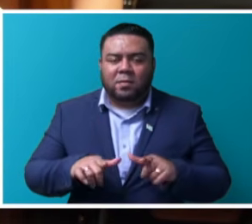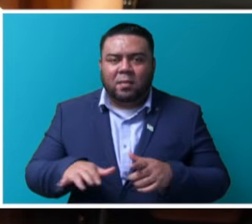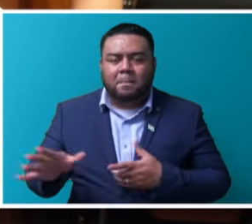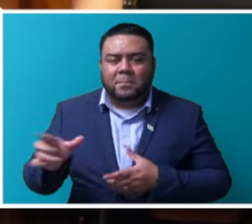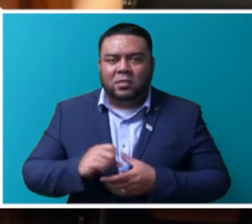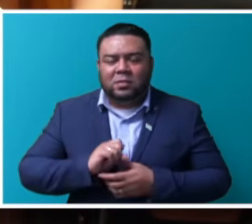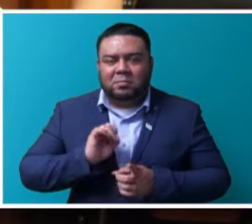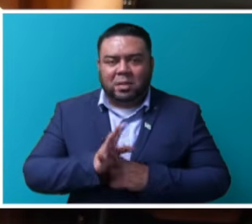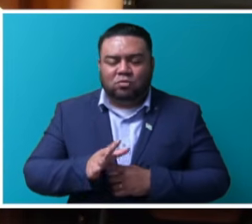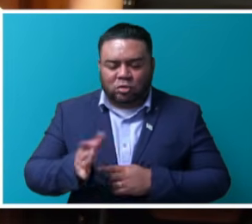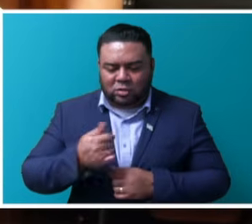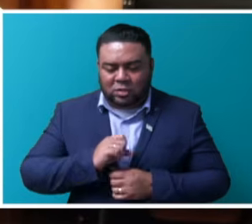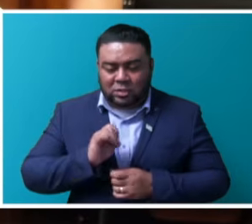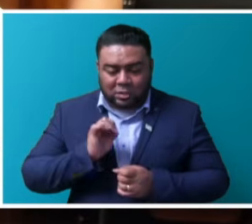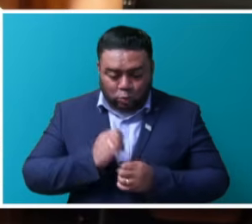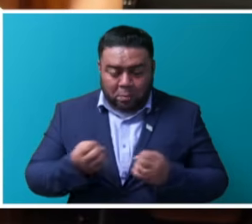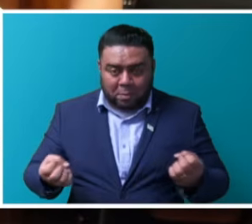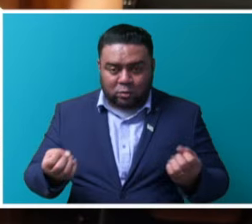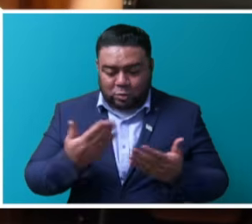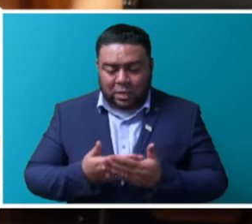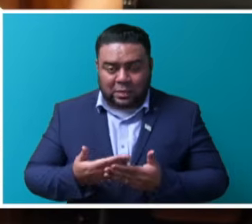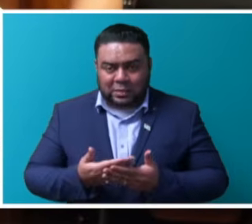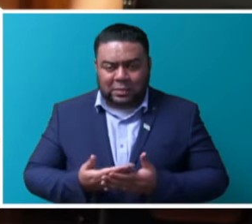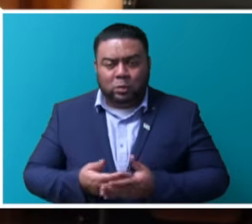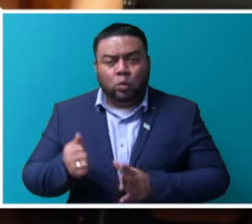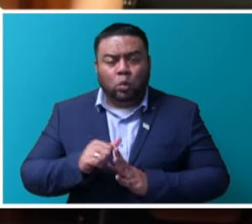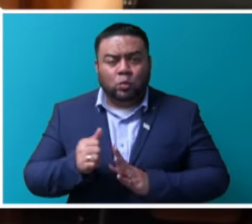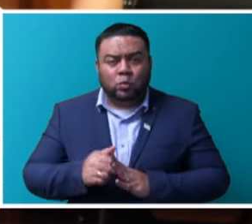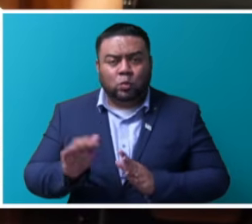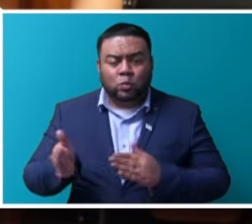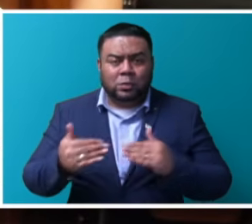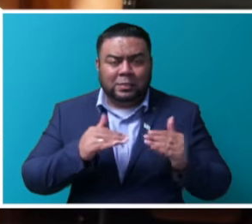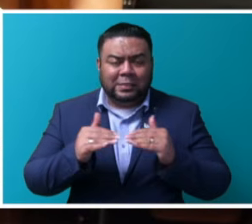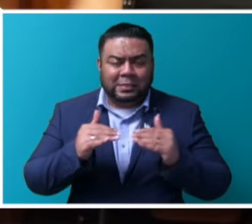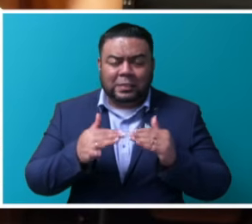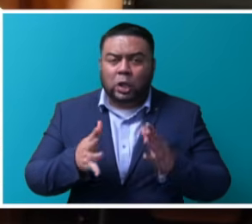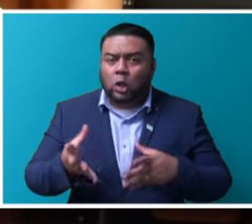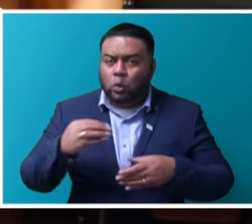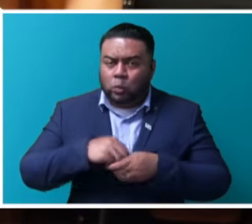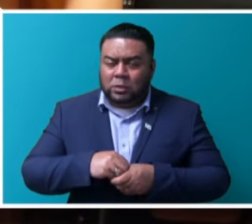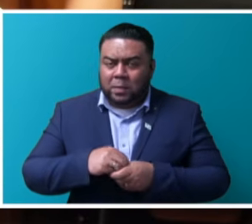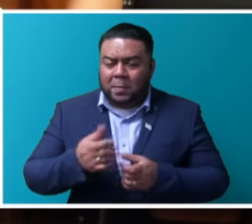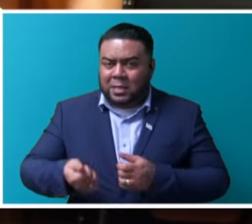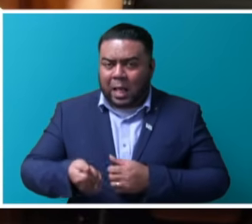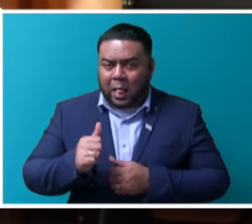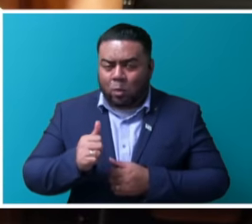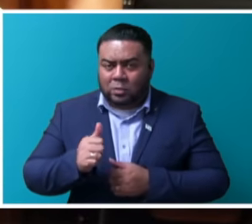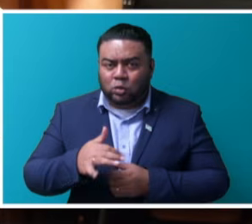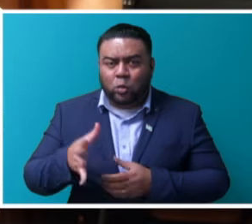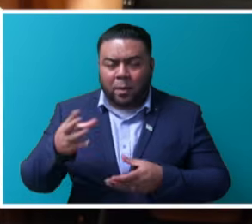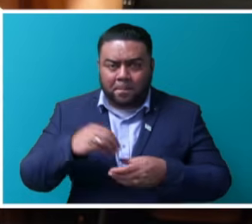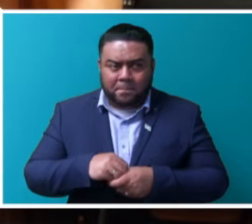special gadgets for study purposes. We are also introducing equity and inclusion-based allowance, which is to